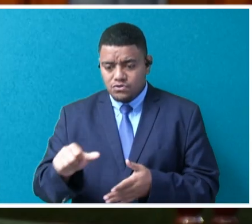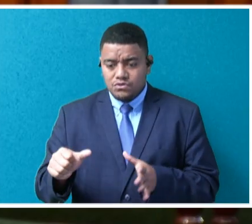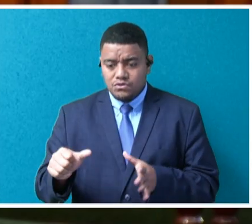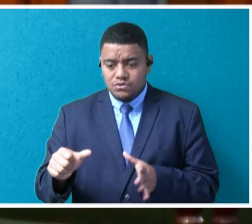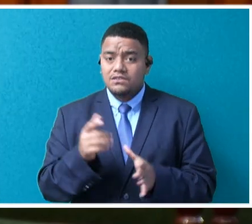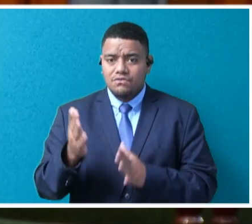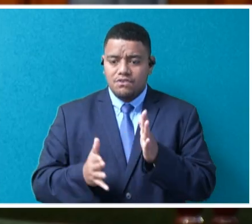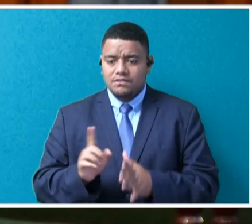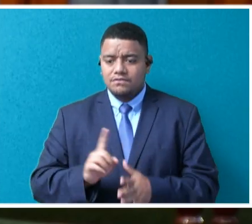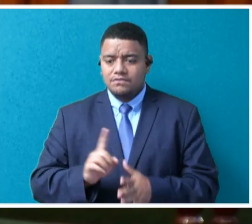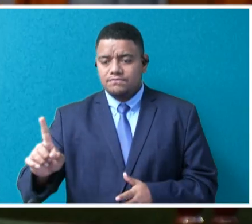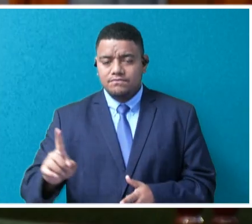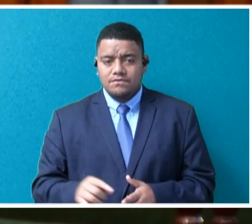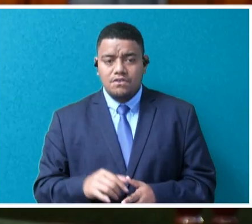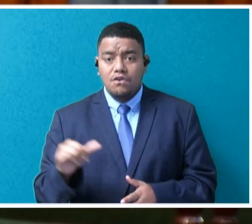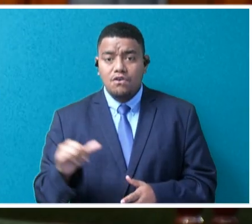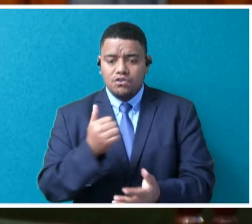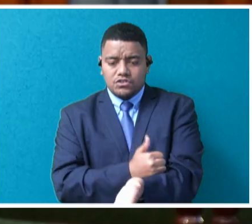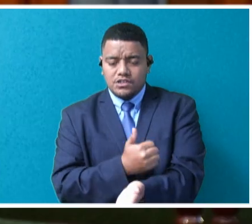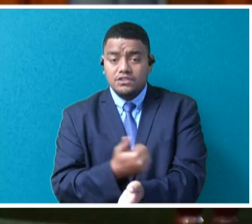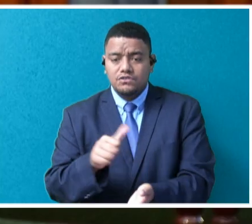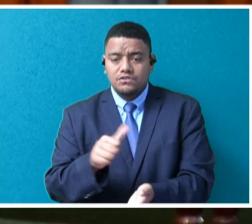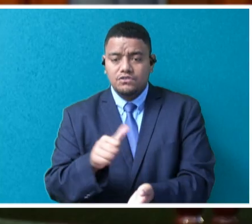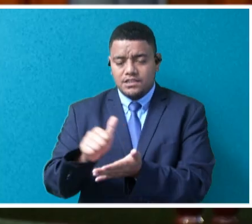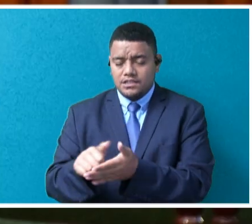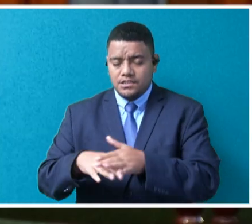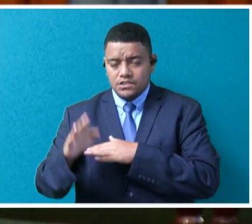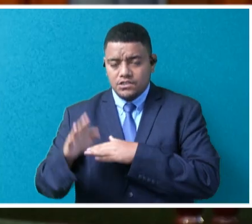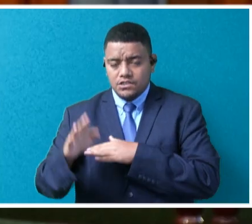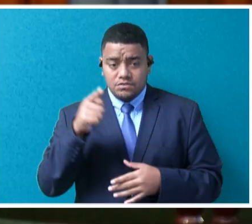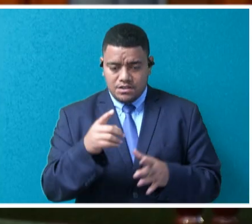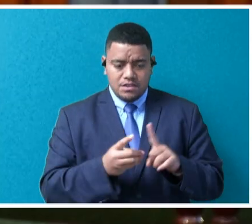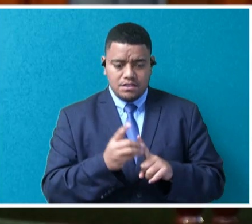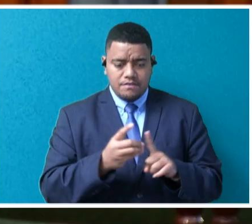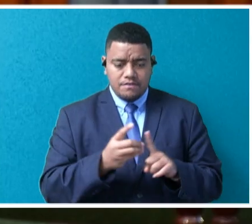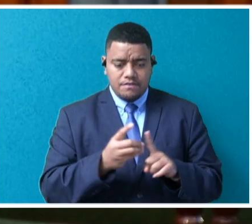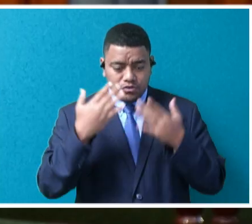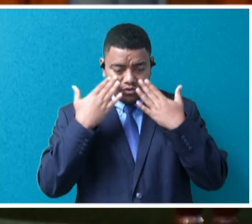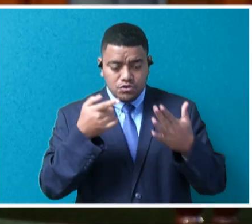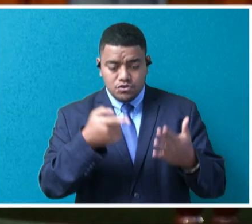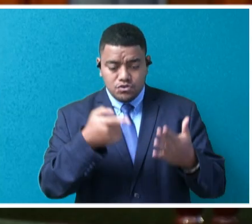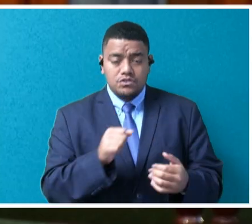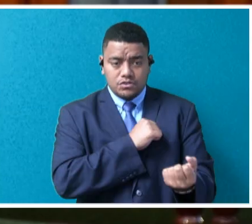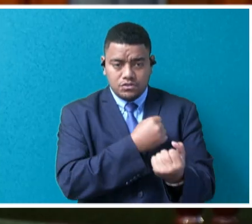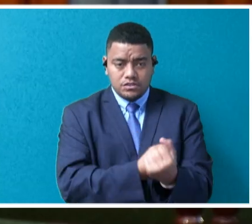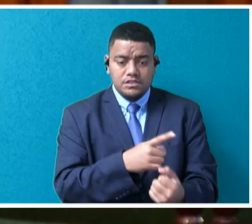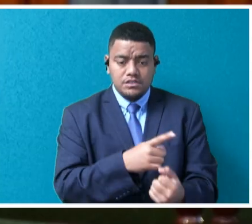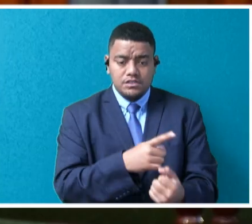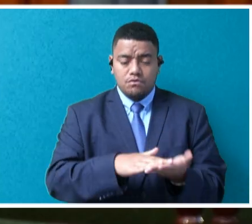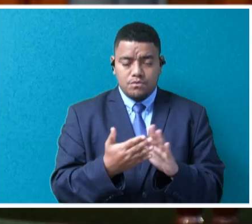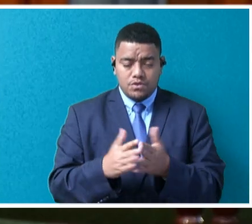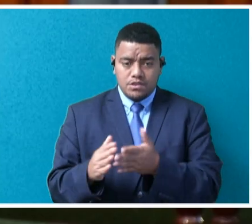runners or mules for drugs delivery. Such a development underscores the urgency of strengthening community